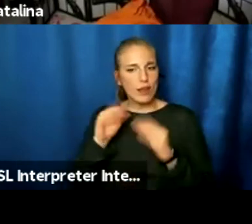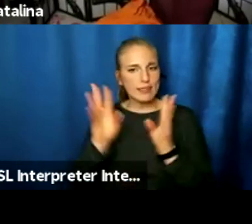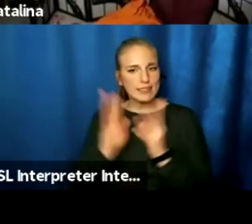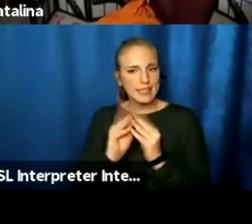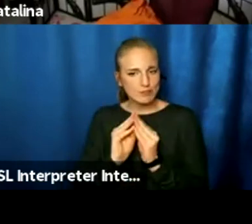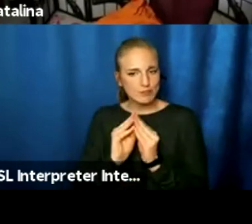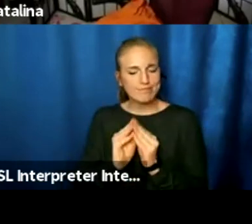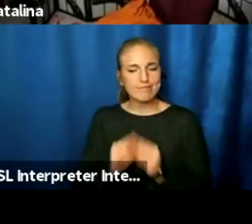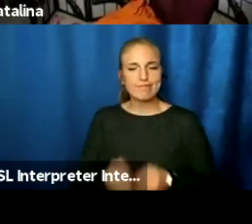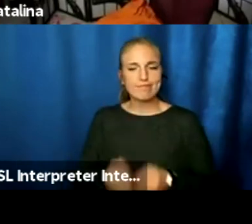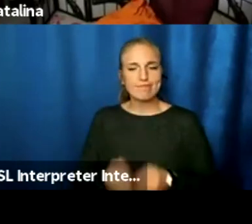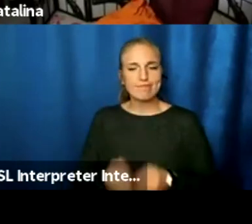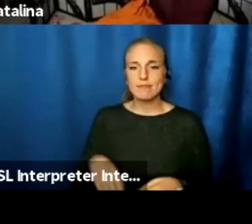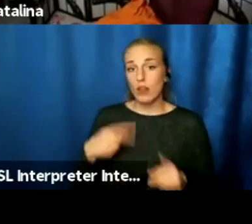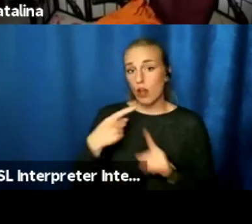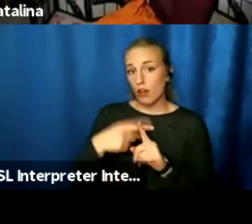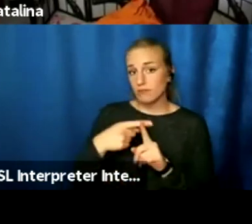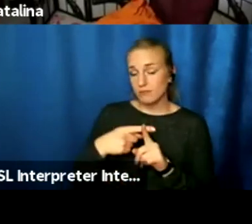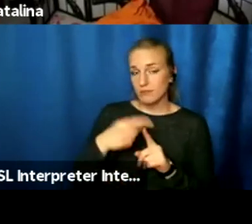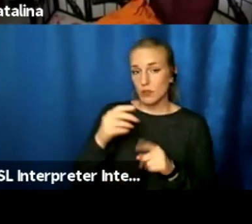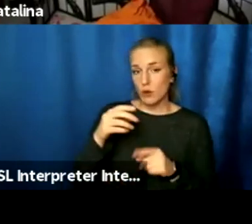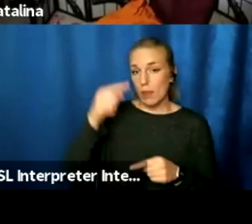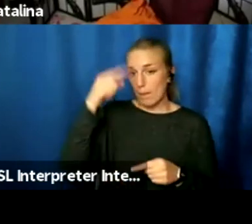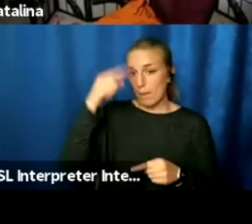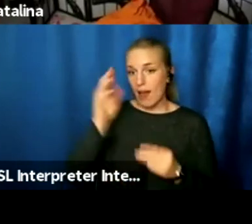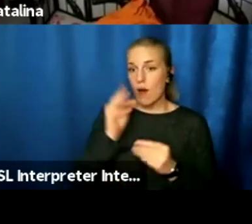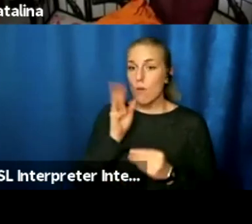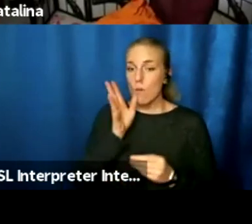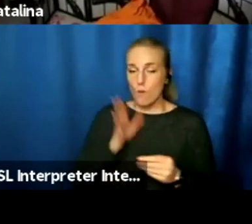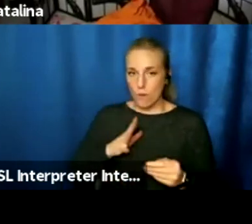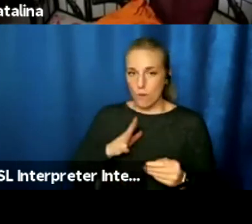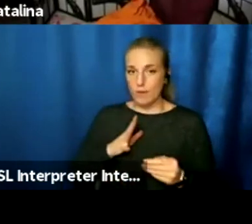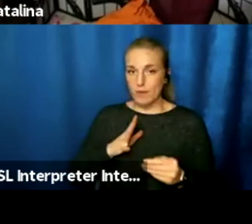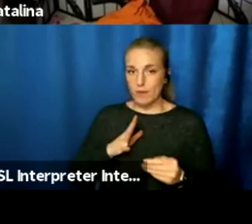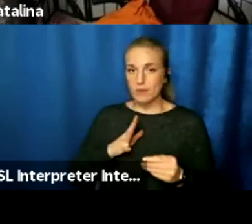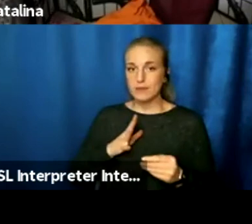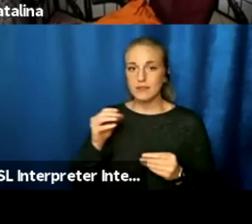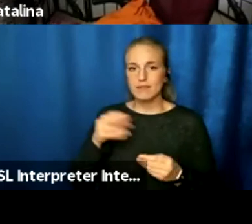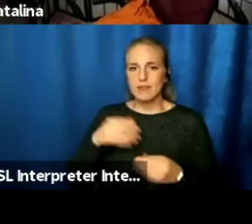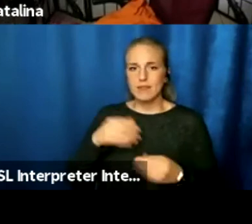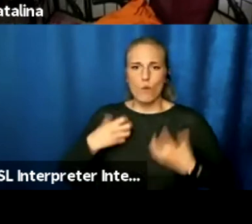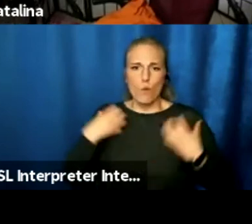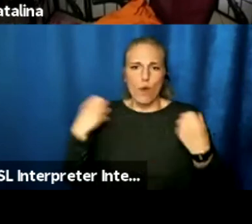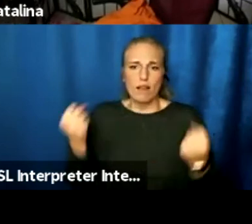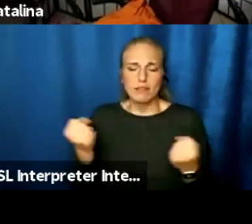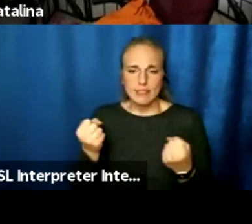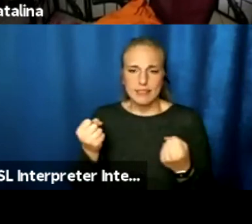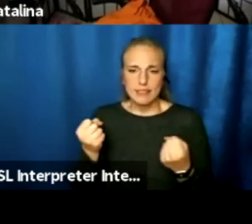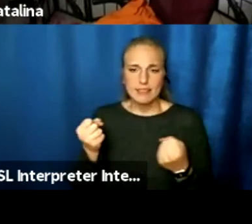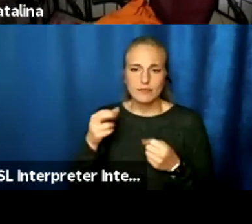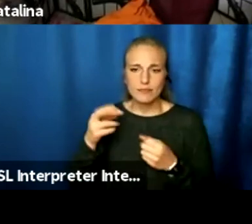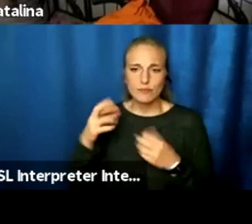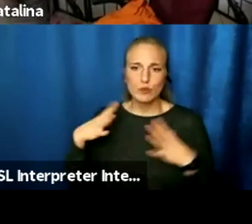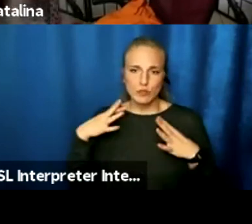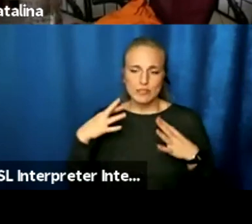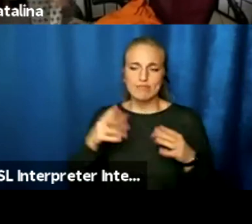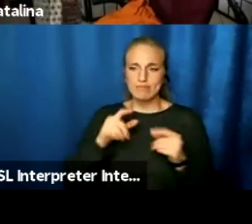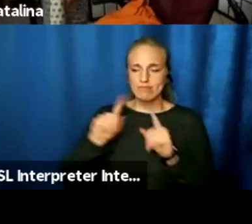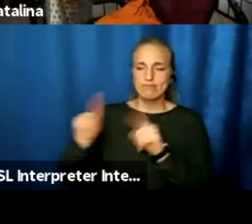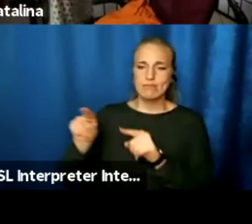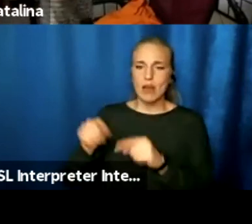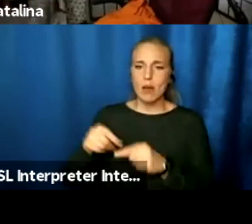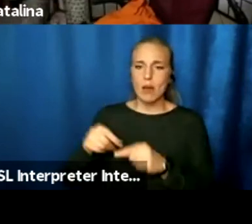I'd like to plug the Black Women's Wellness Retreat. I think Kinsey will place a link in the chat for you. It is